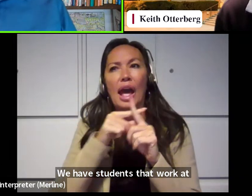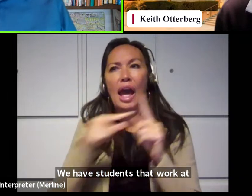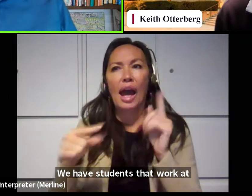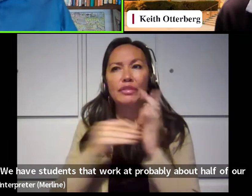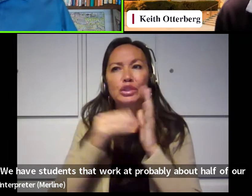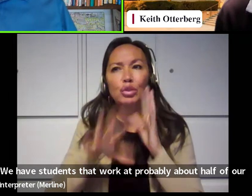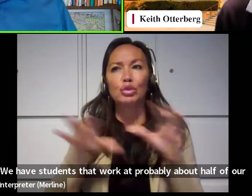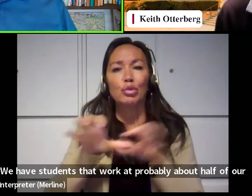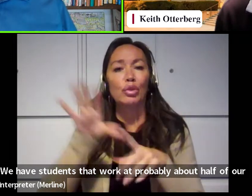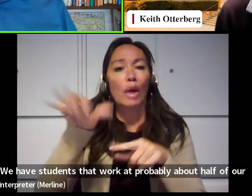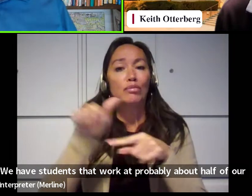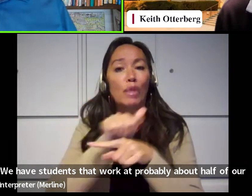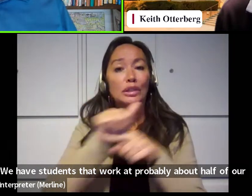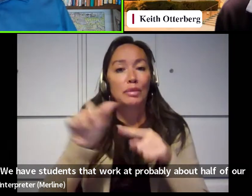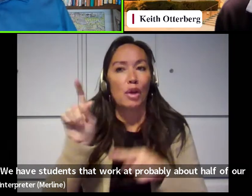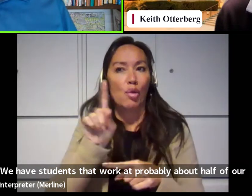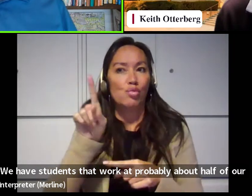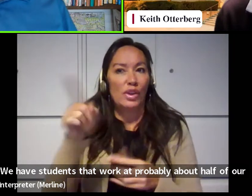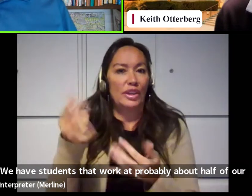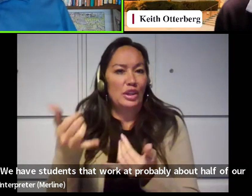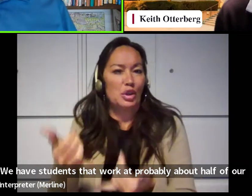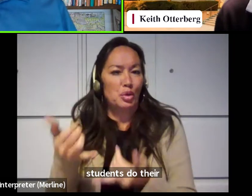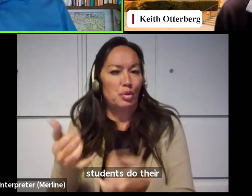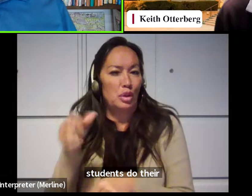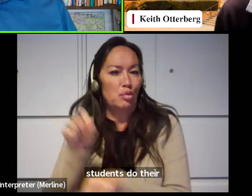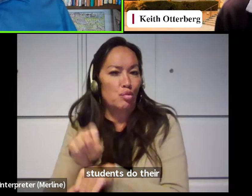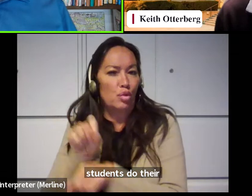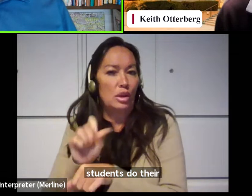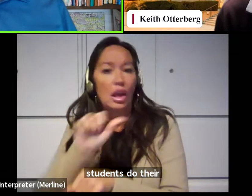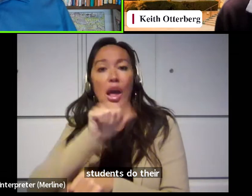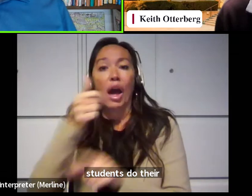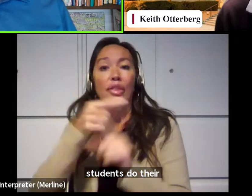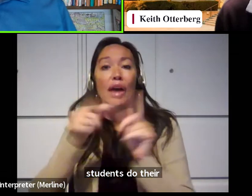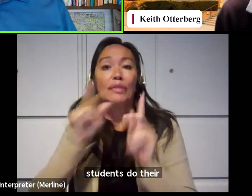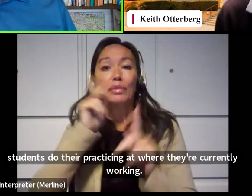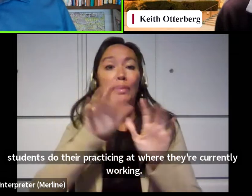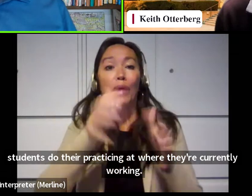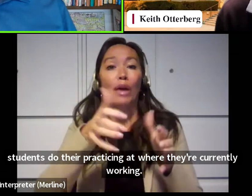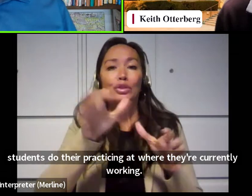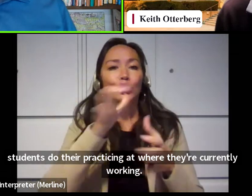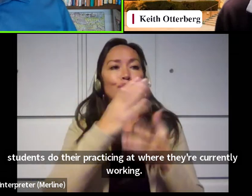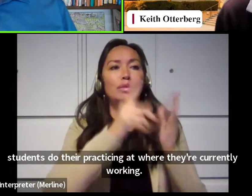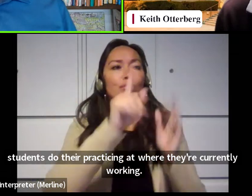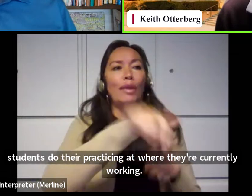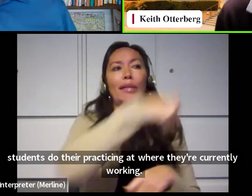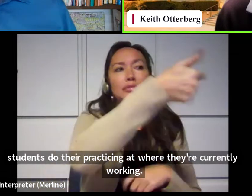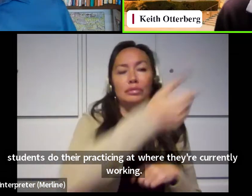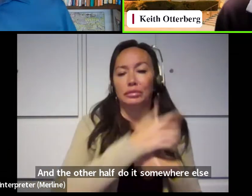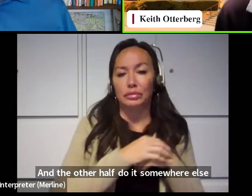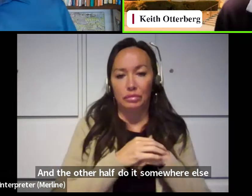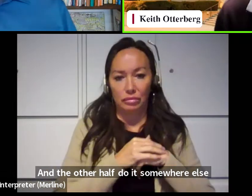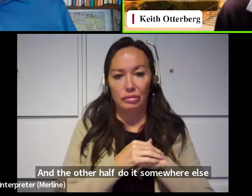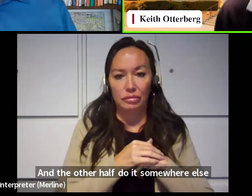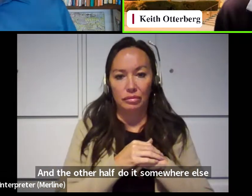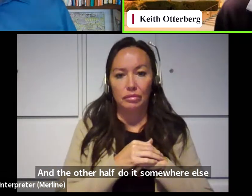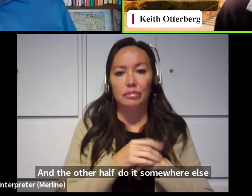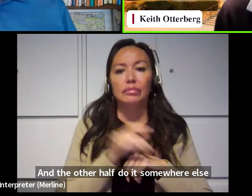their practicum at where they're currently working, and the other half do it somewhere else. Okay.